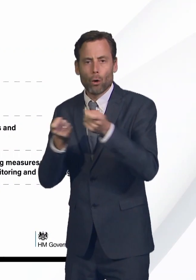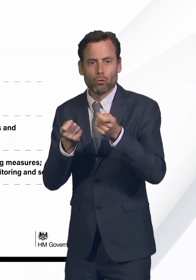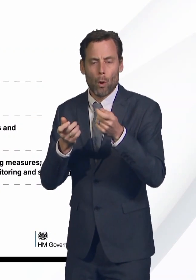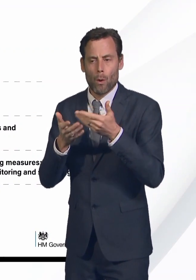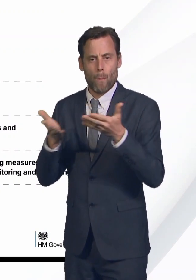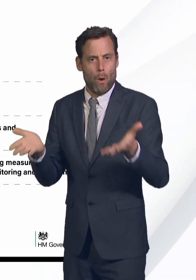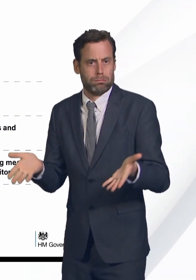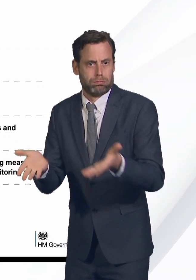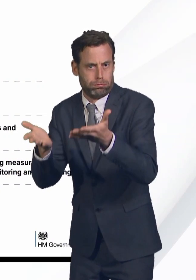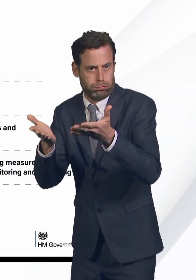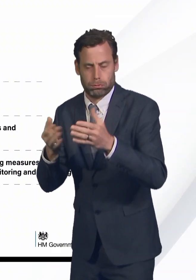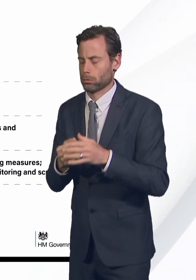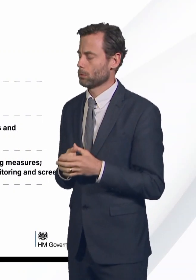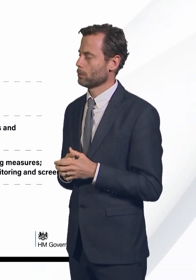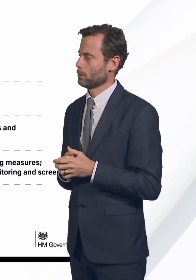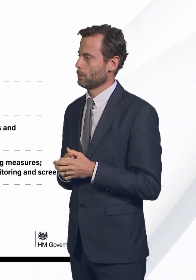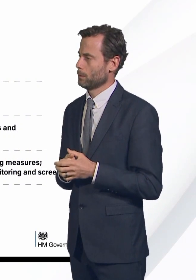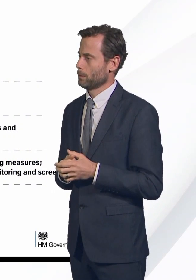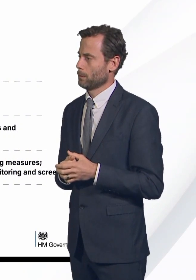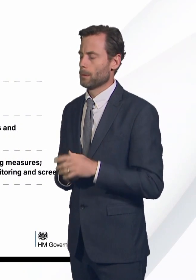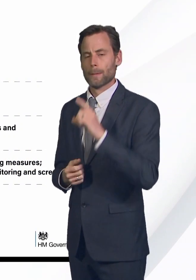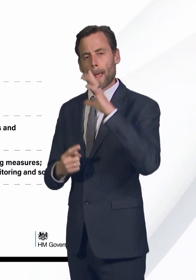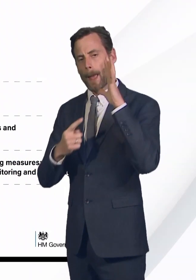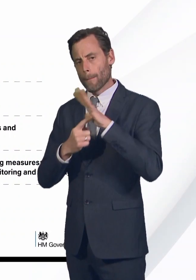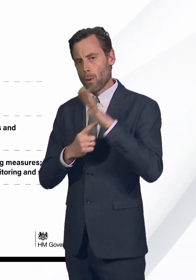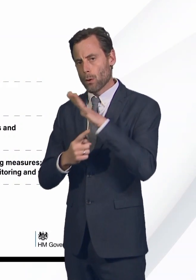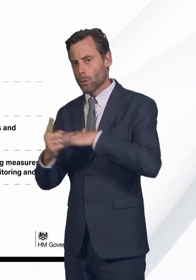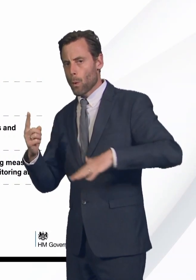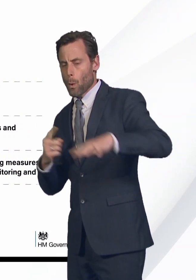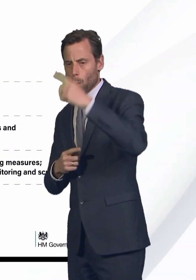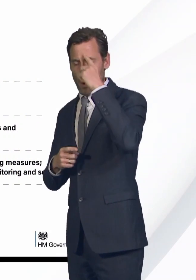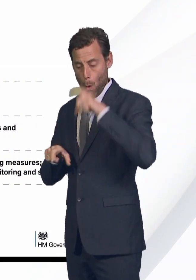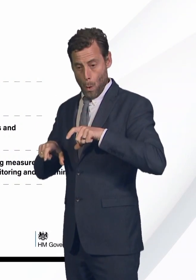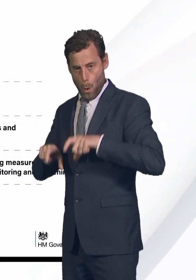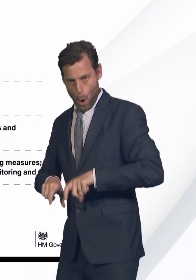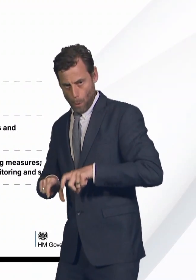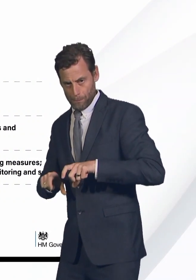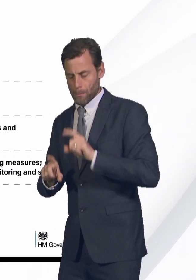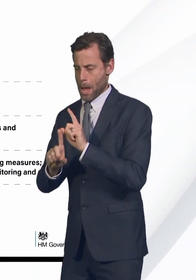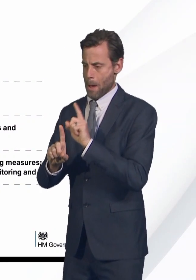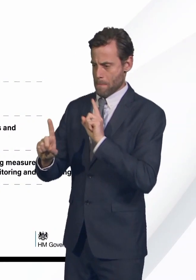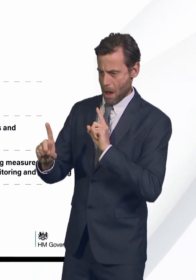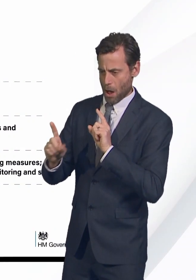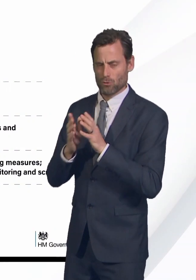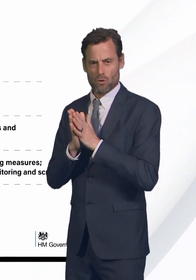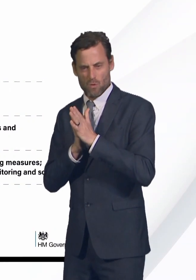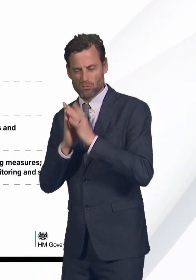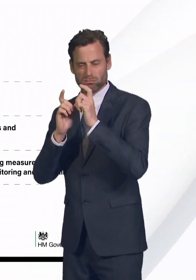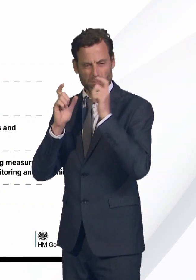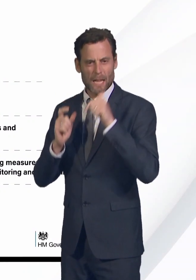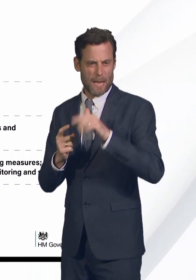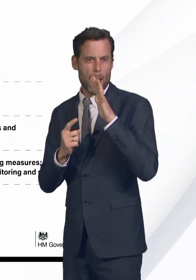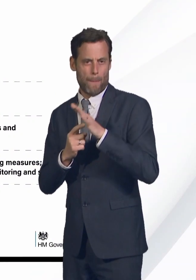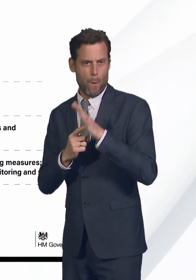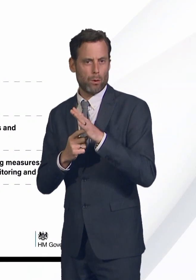measures. The social distancing measures remain critical in our efforts to control the virus. Throughout the period